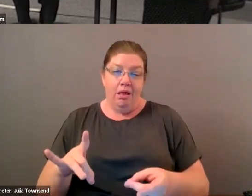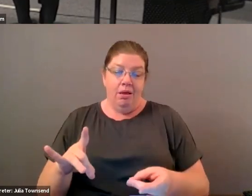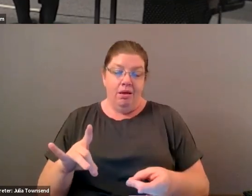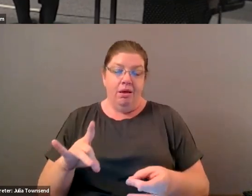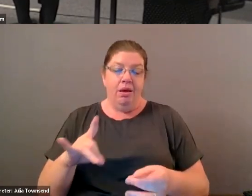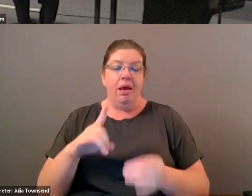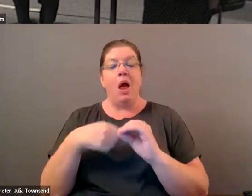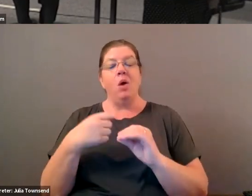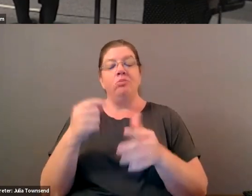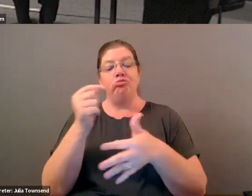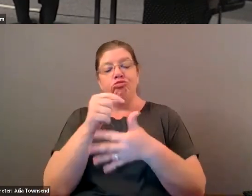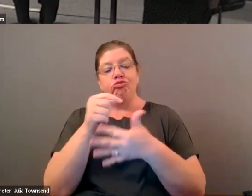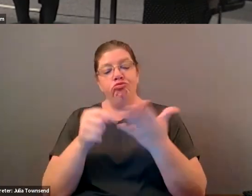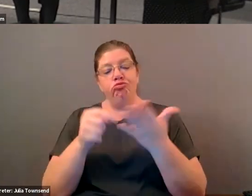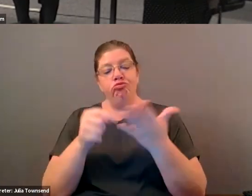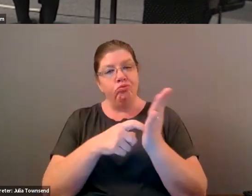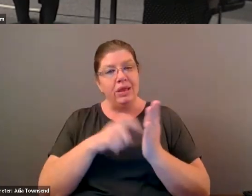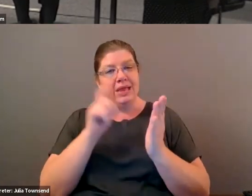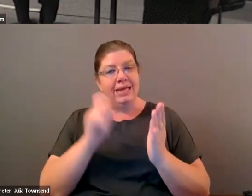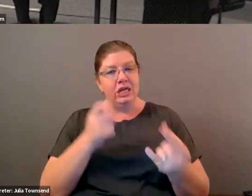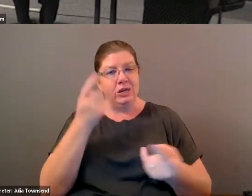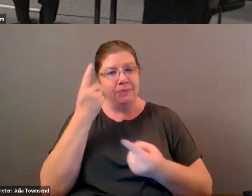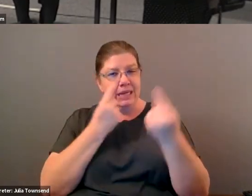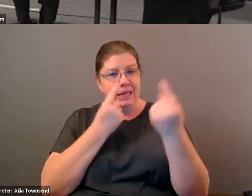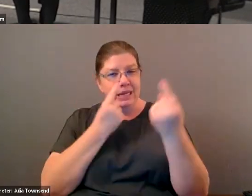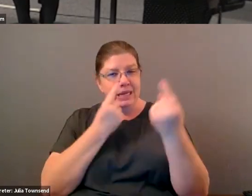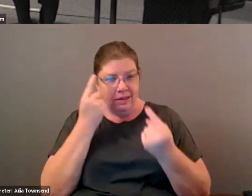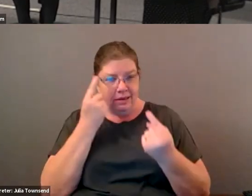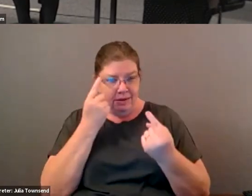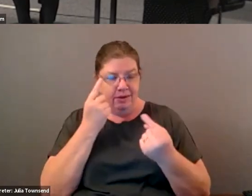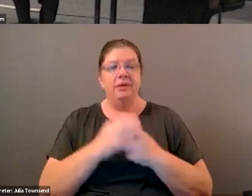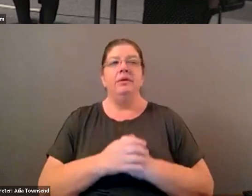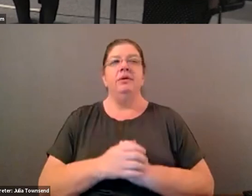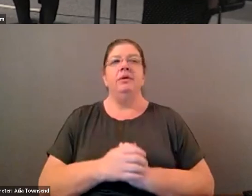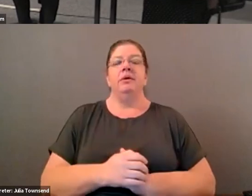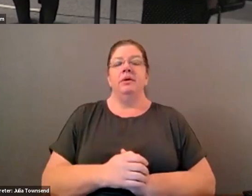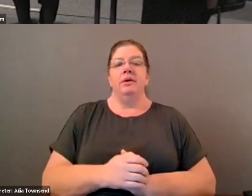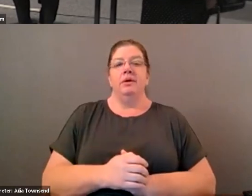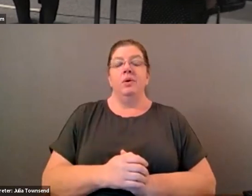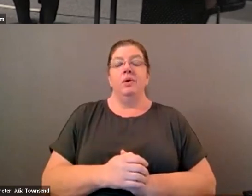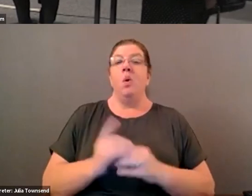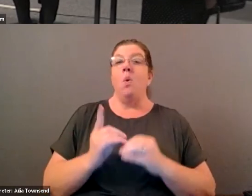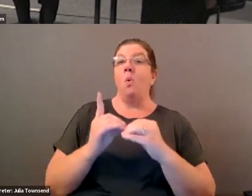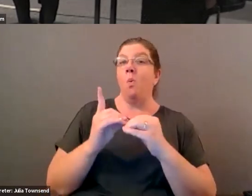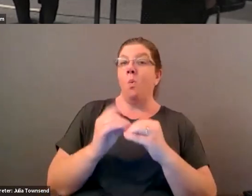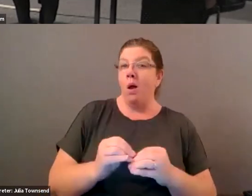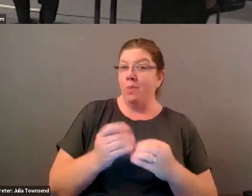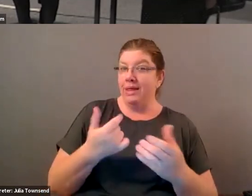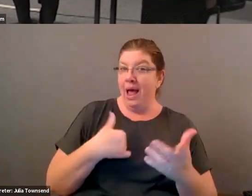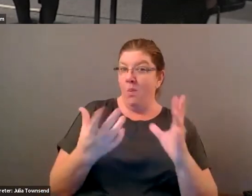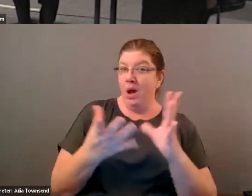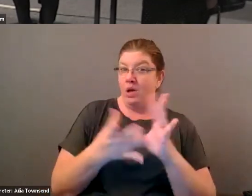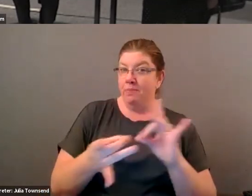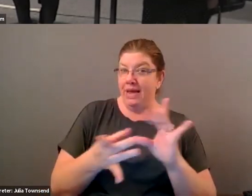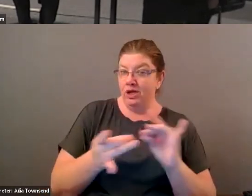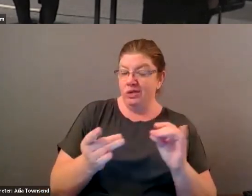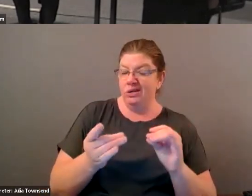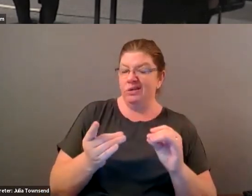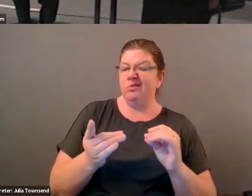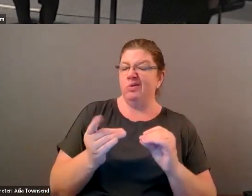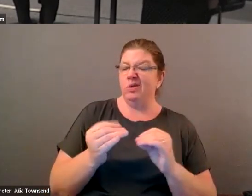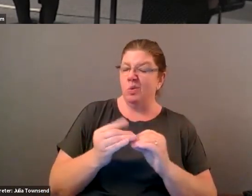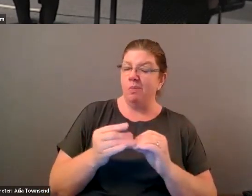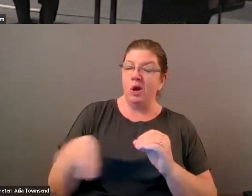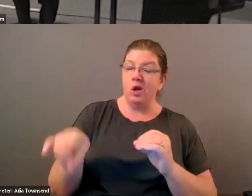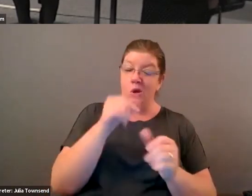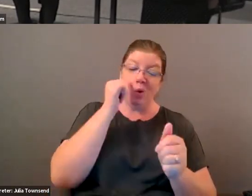different criteria that need to be taken into account. One more item that I want to mention that, again, I'm sure you